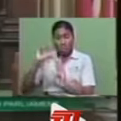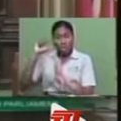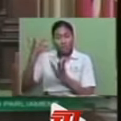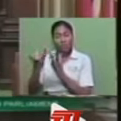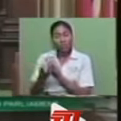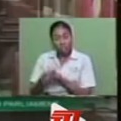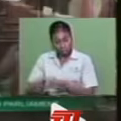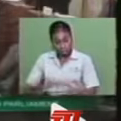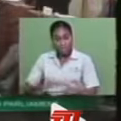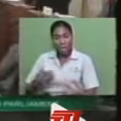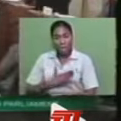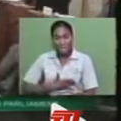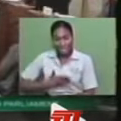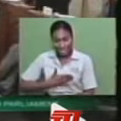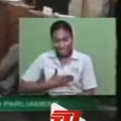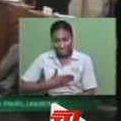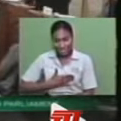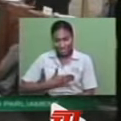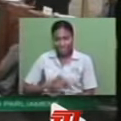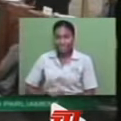Superior.